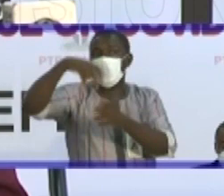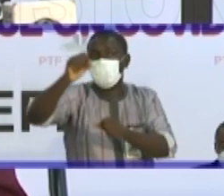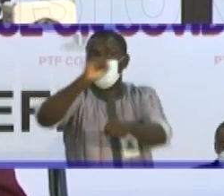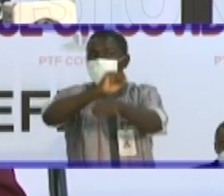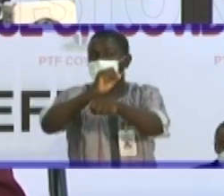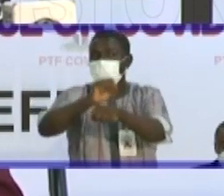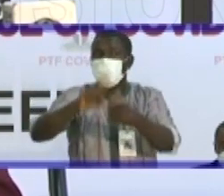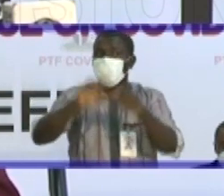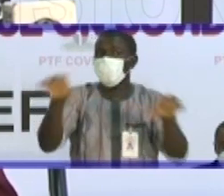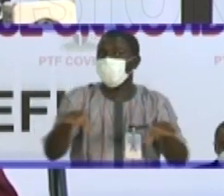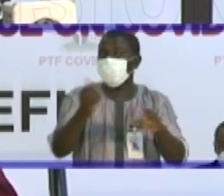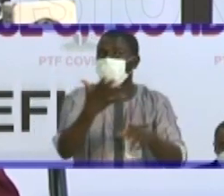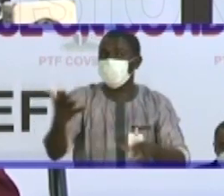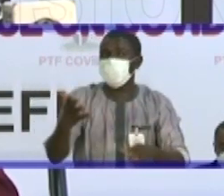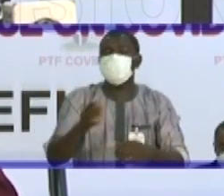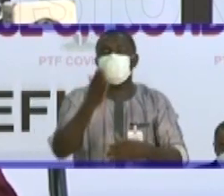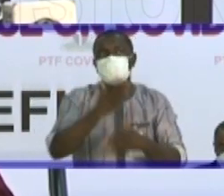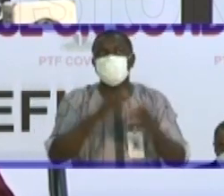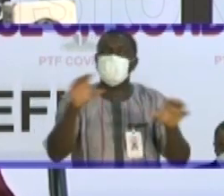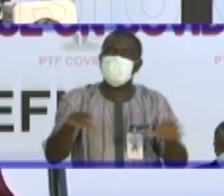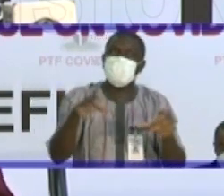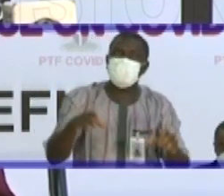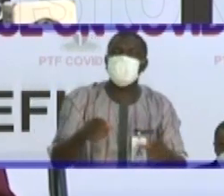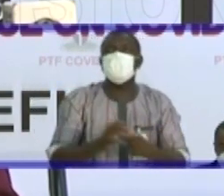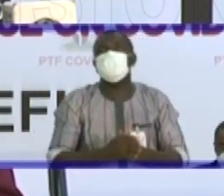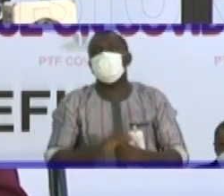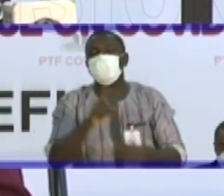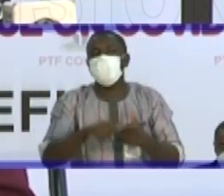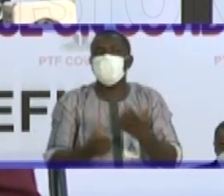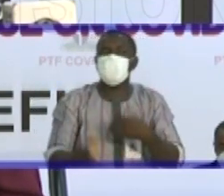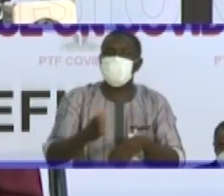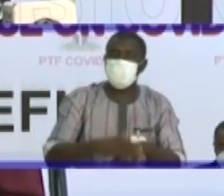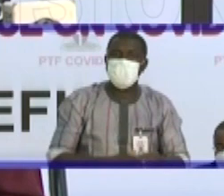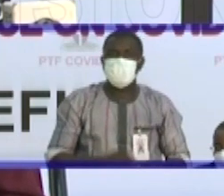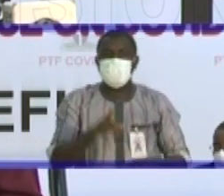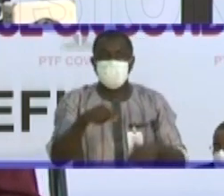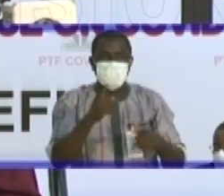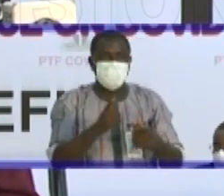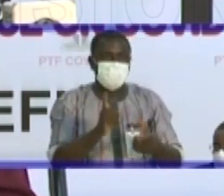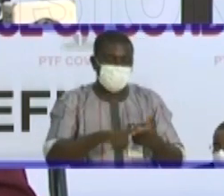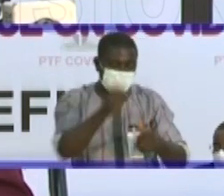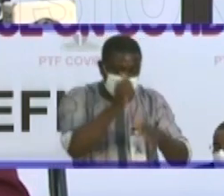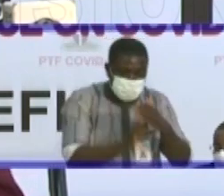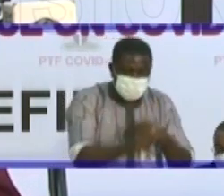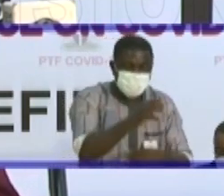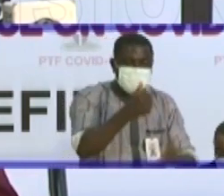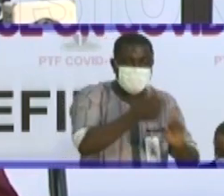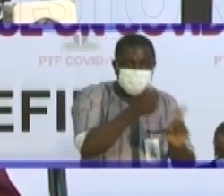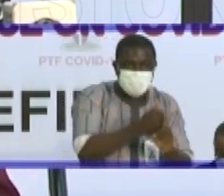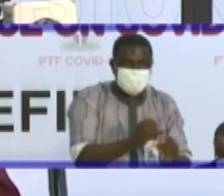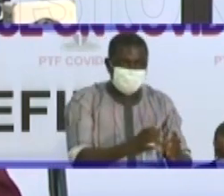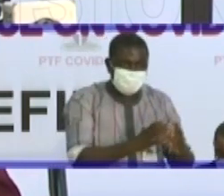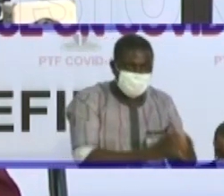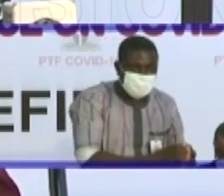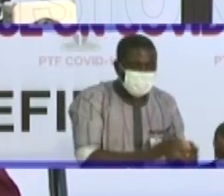things, certain activities, when they come back, they go into quarantine for some time and they're